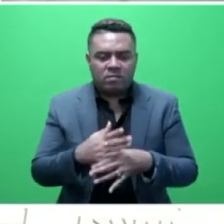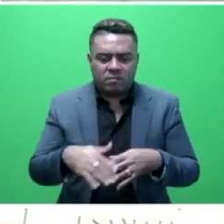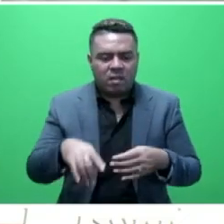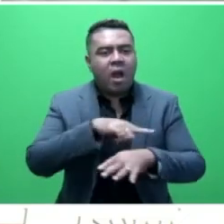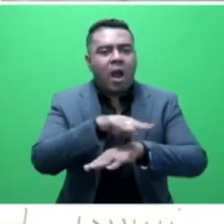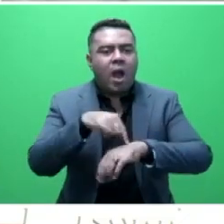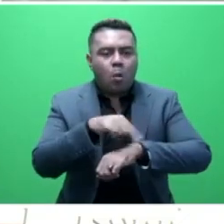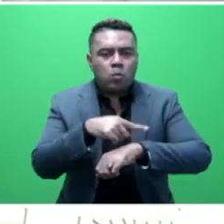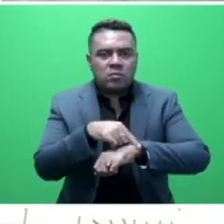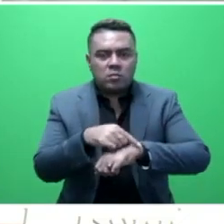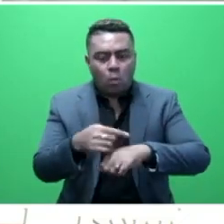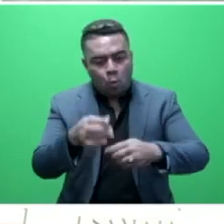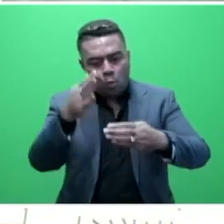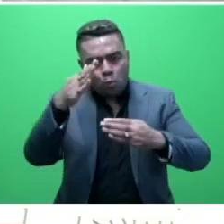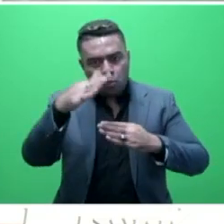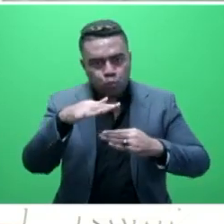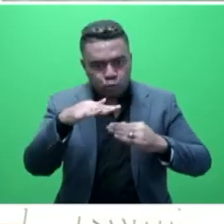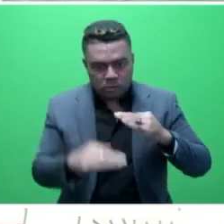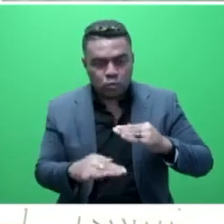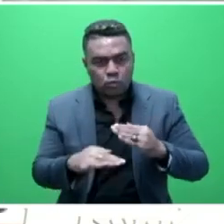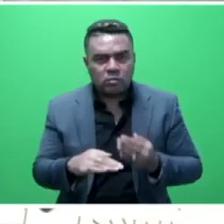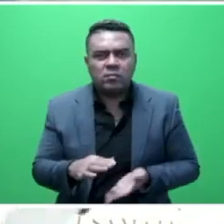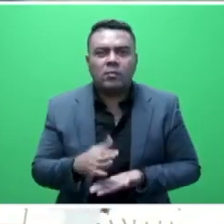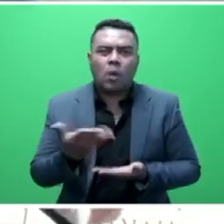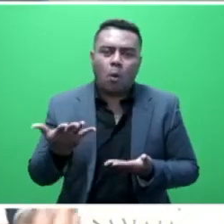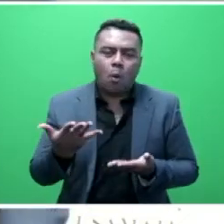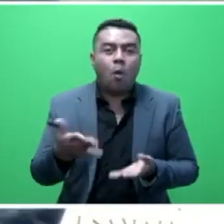reduced or their jobs entirely.